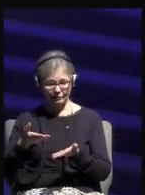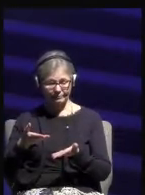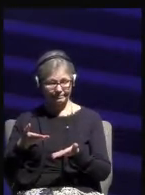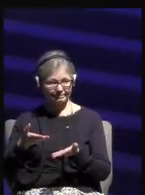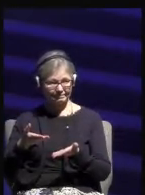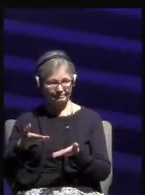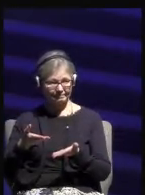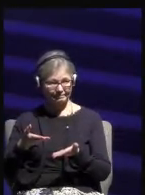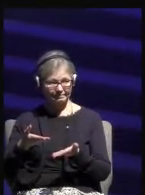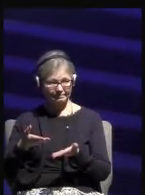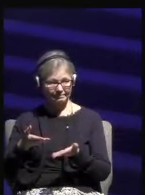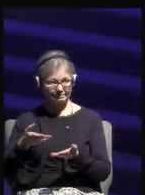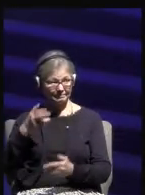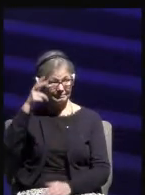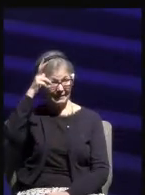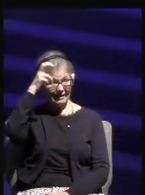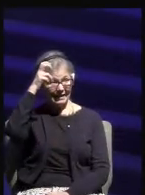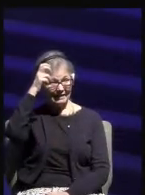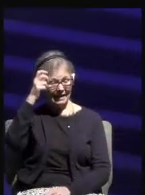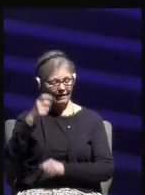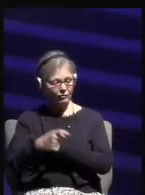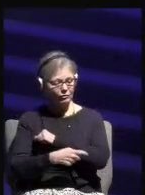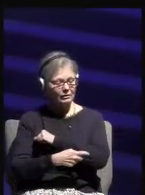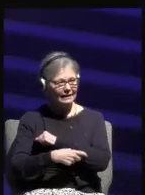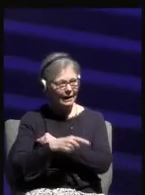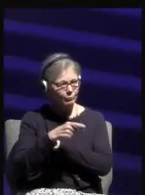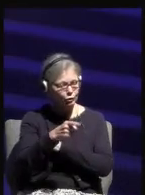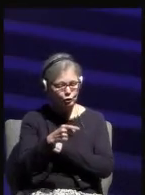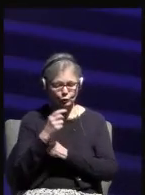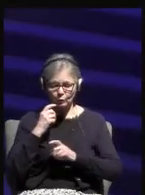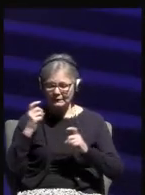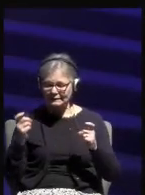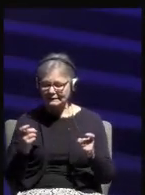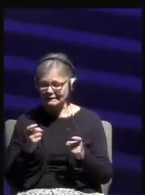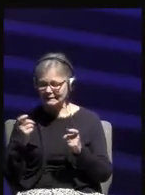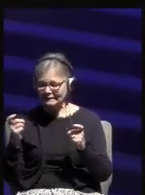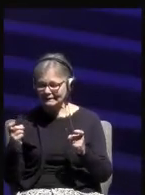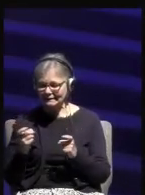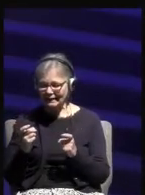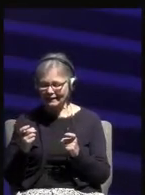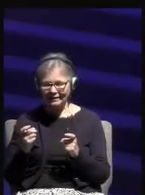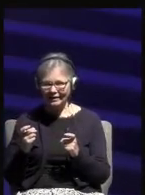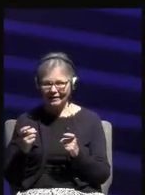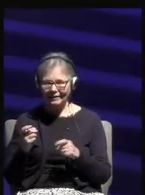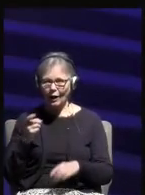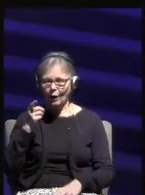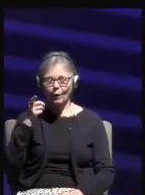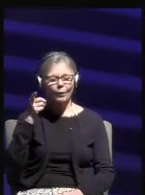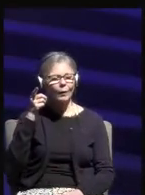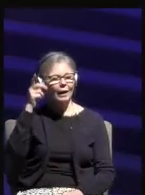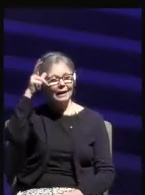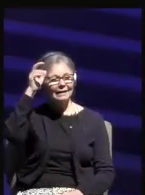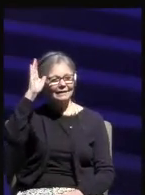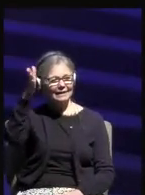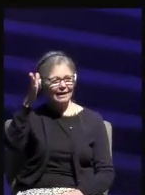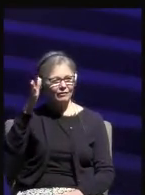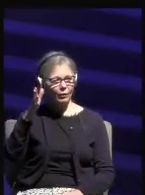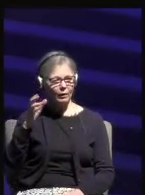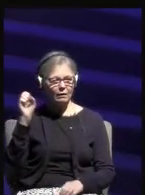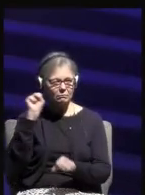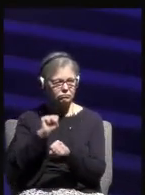be tempting us and putting sin in front of us as much as he will try to wear us down.